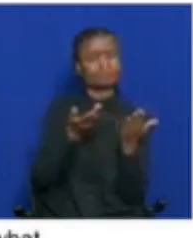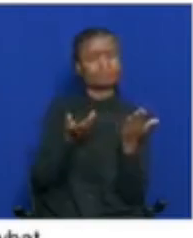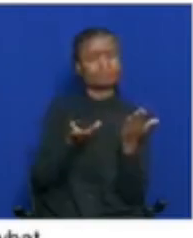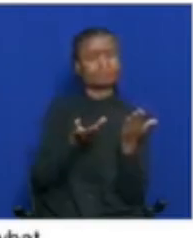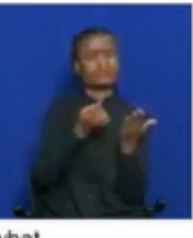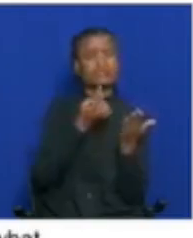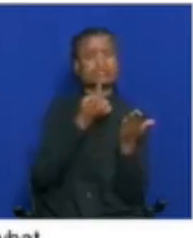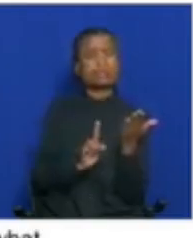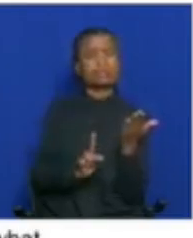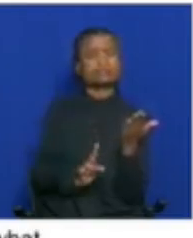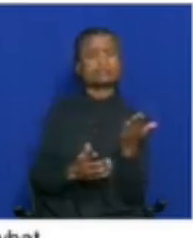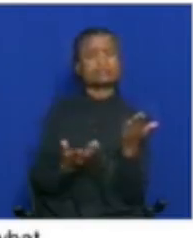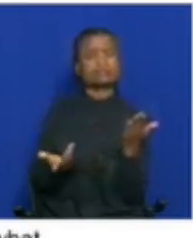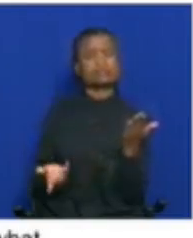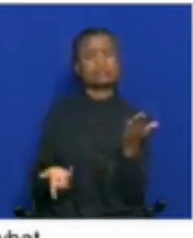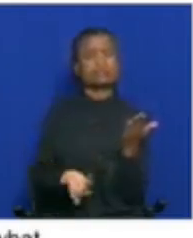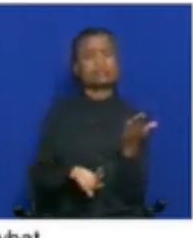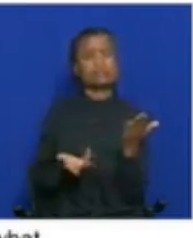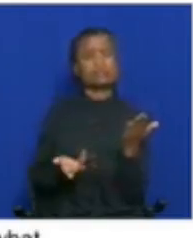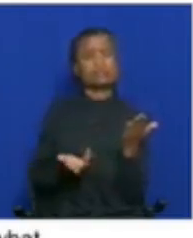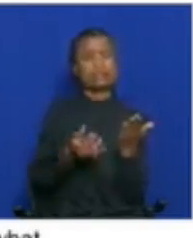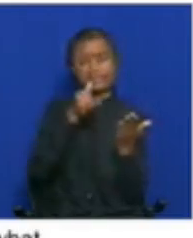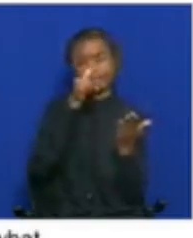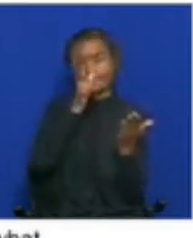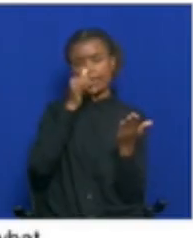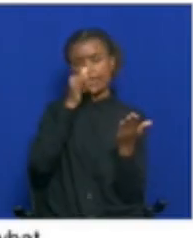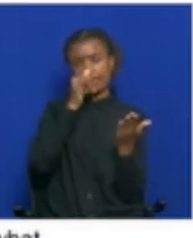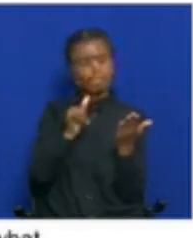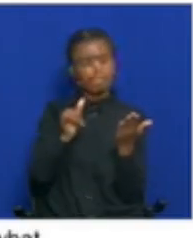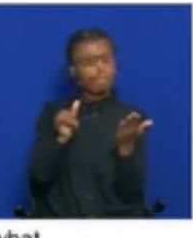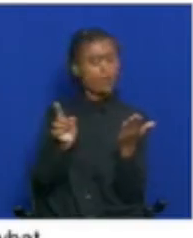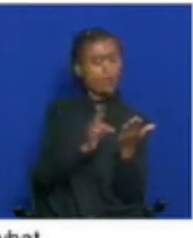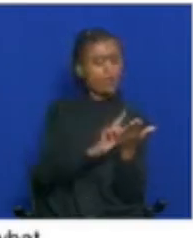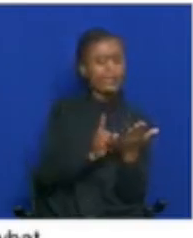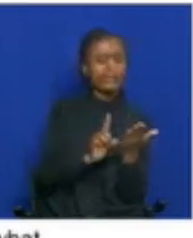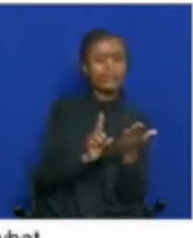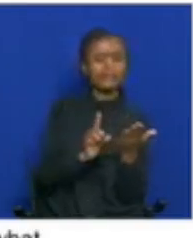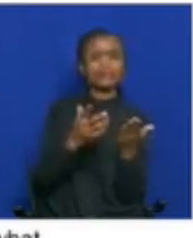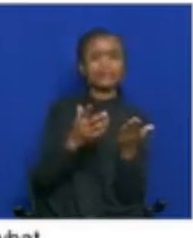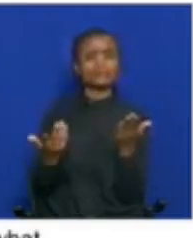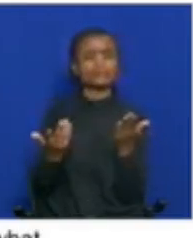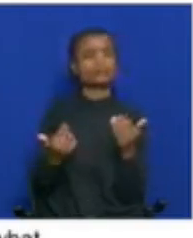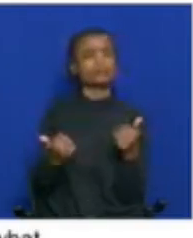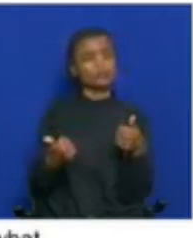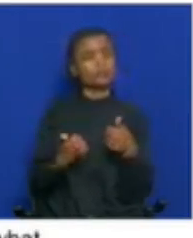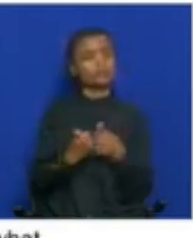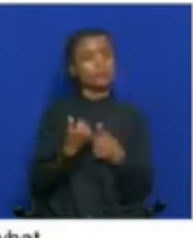is the crime there, or what is actually happening. So